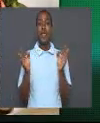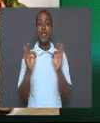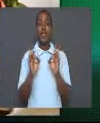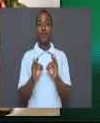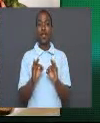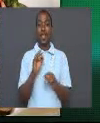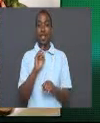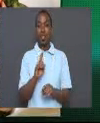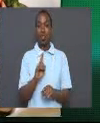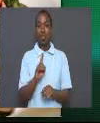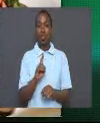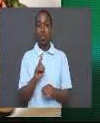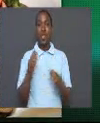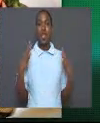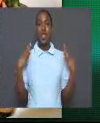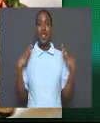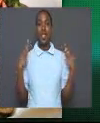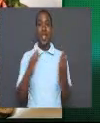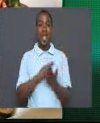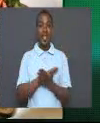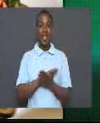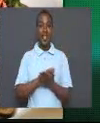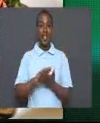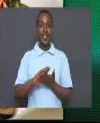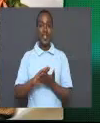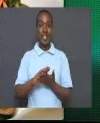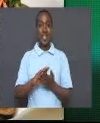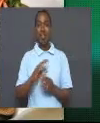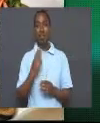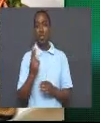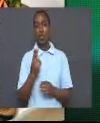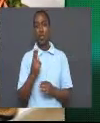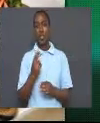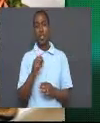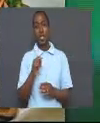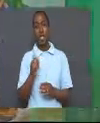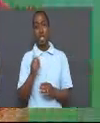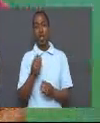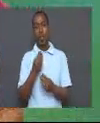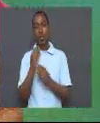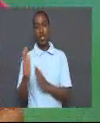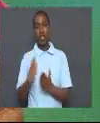practice hygiene and safety measures when preparing food.